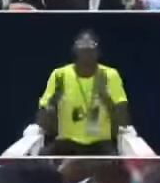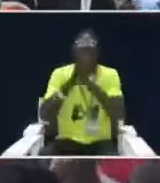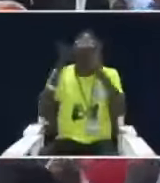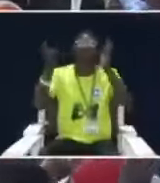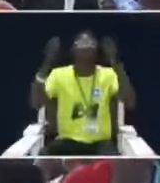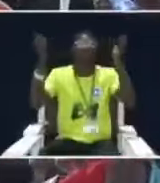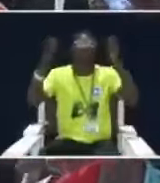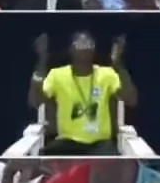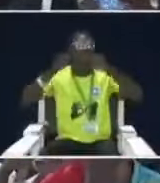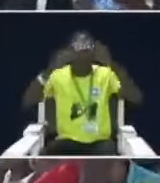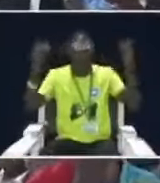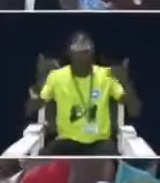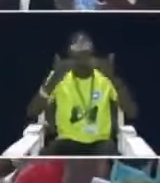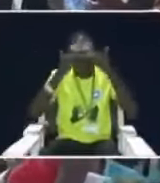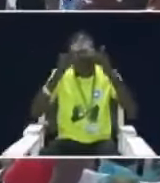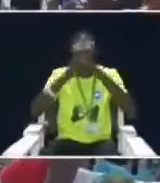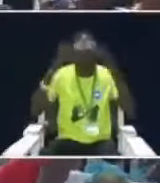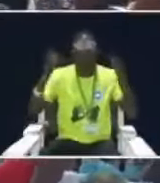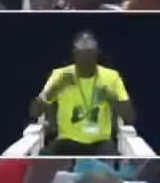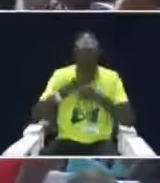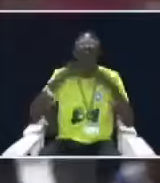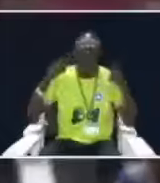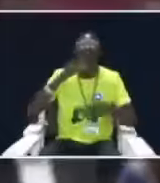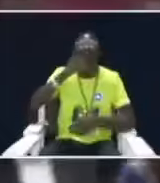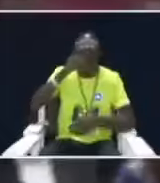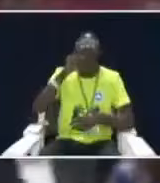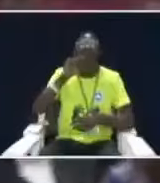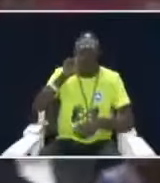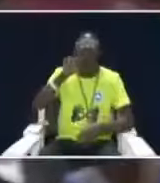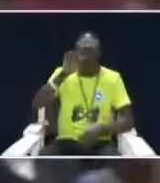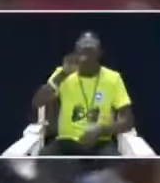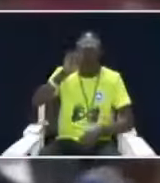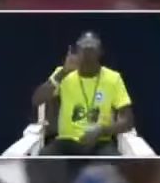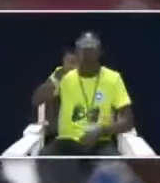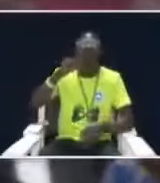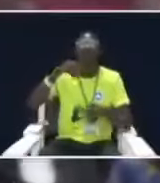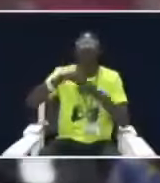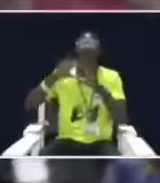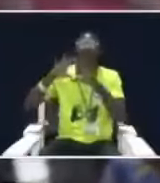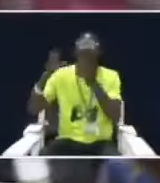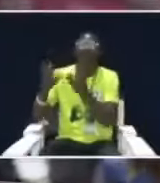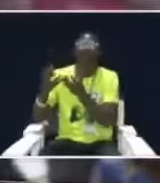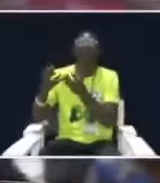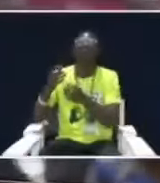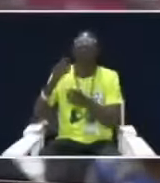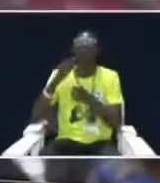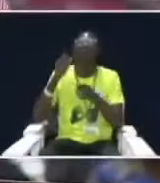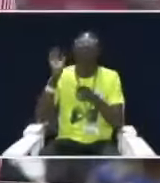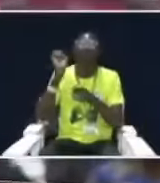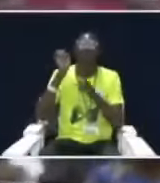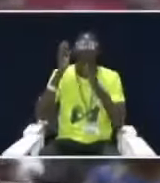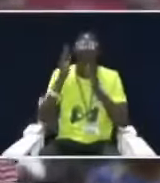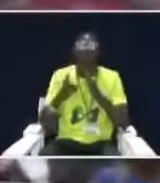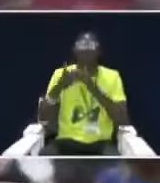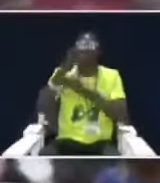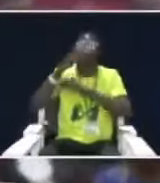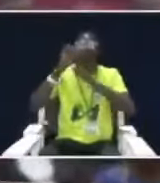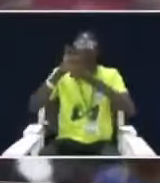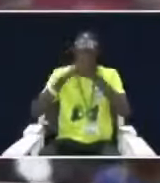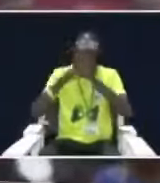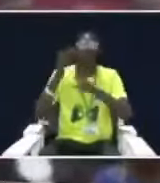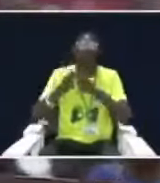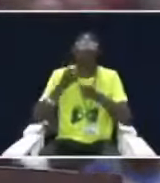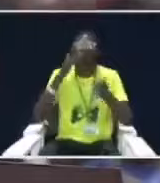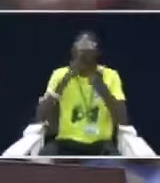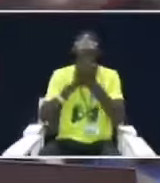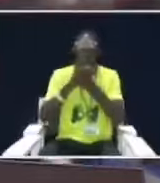Hallelujah. Thank you very much, Pastor J.T. Kalejaye, the Intercontinental Evangelist. God bless you, sir. Praise